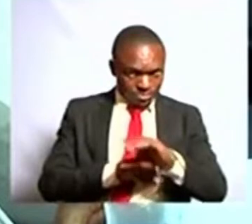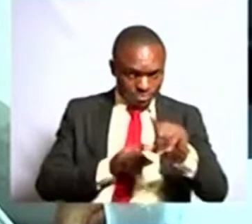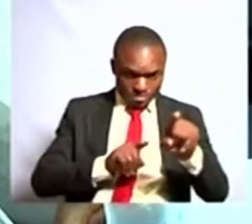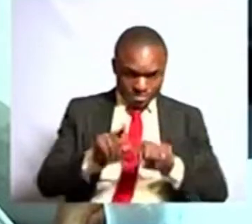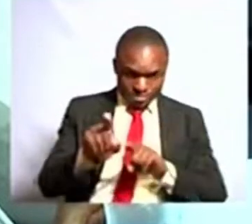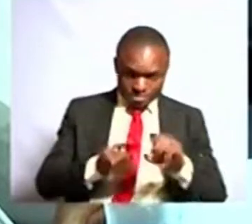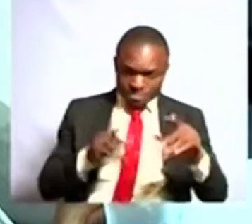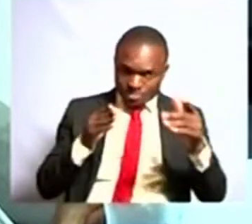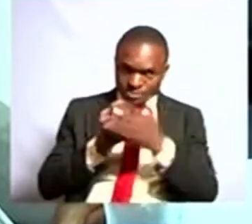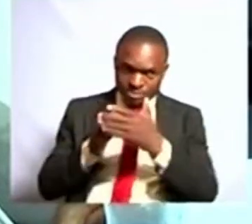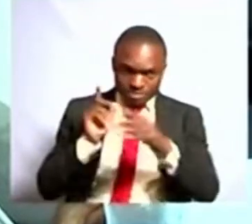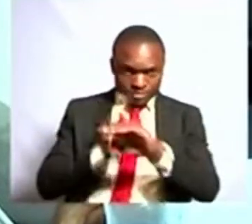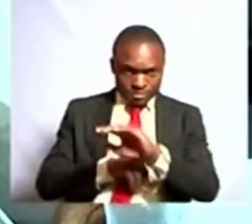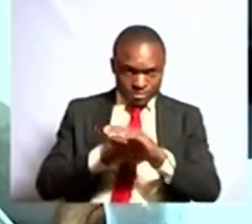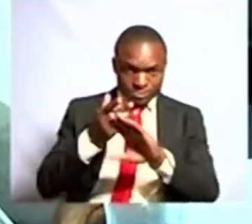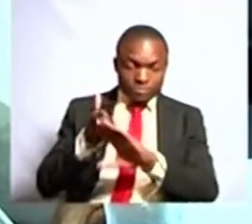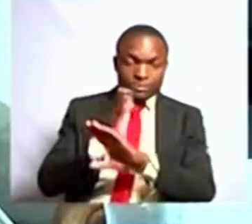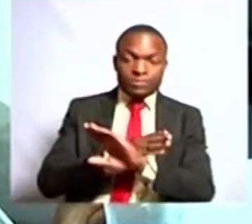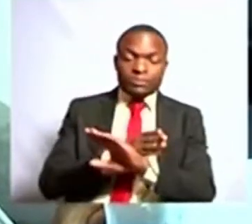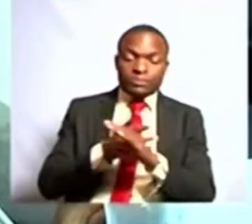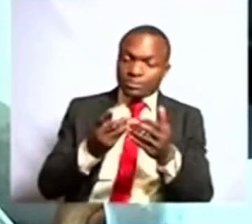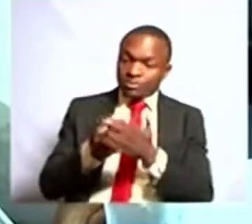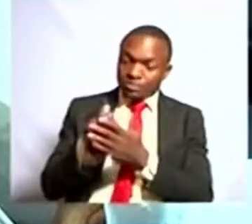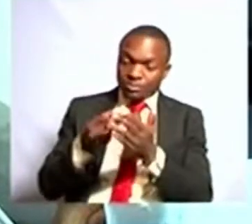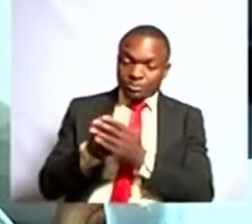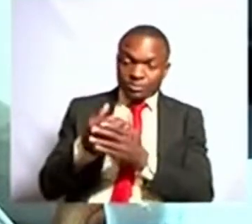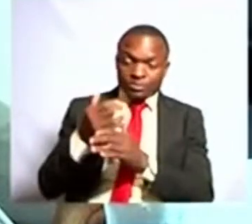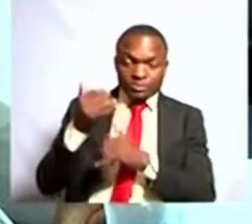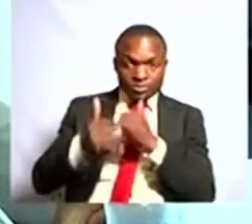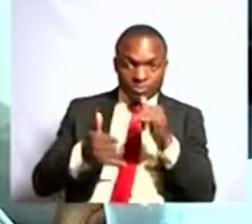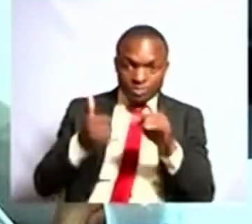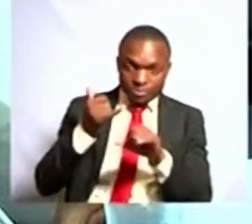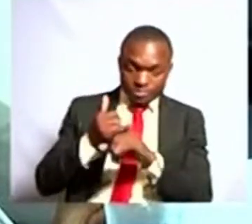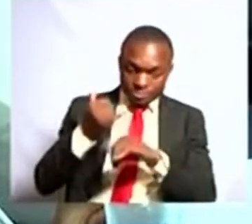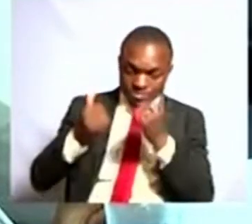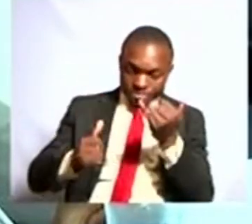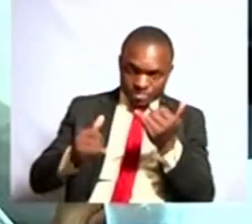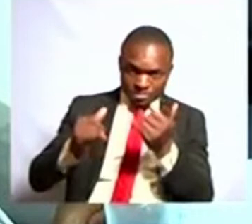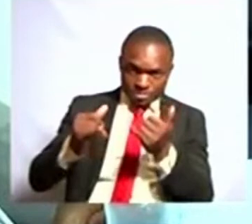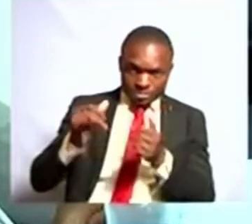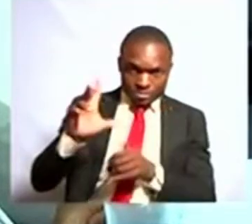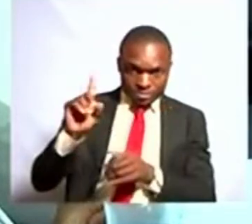before the financial year ends on 31st December 2020.